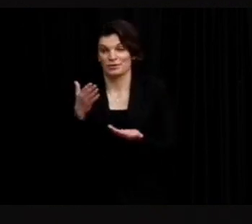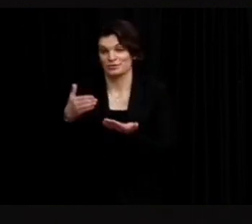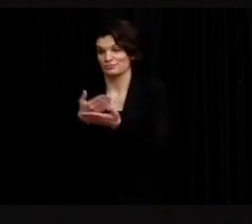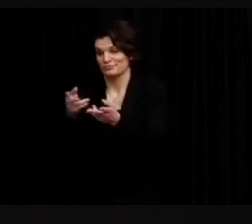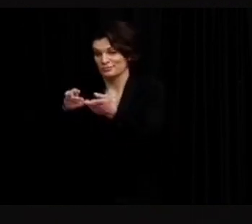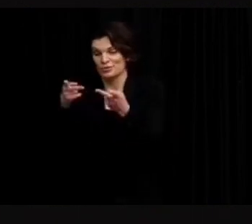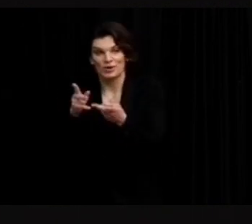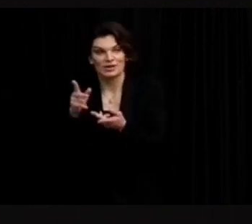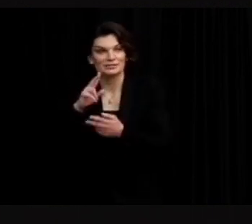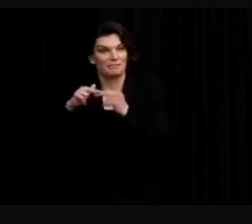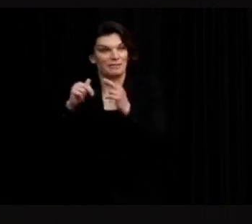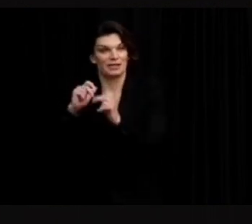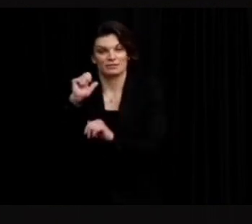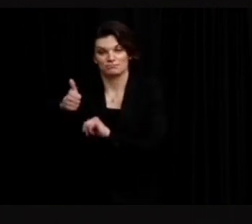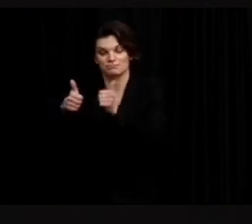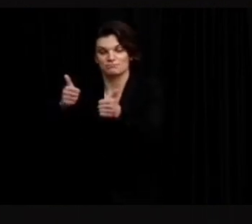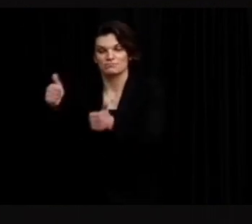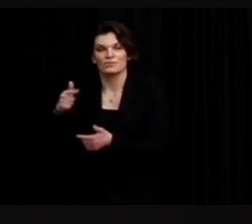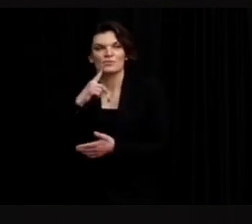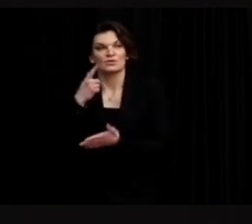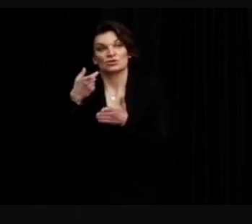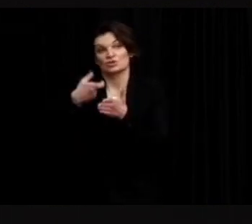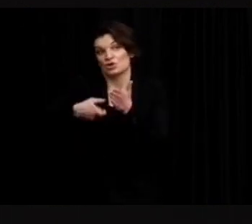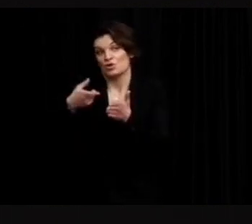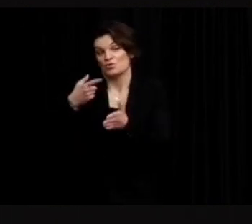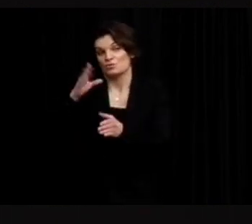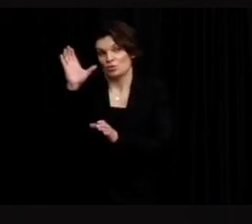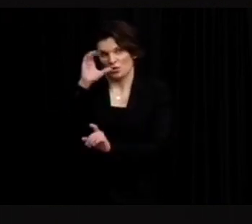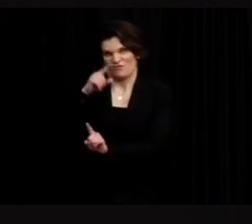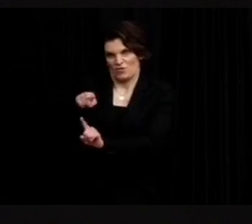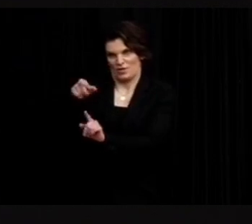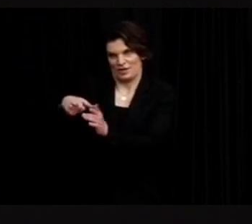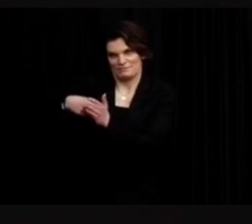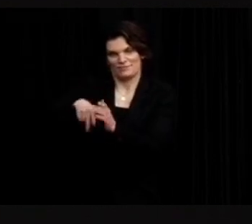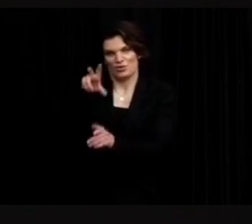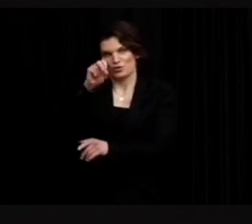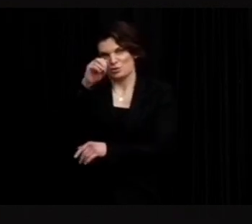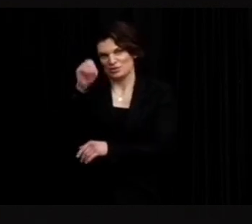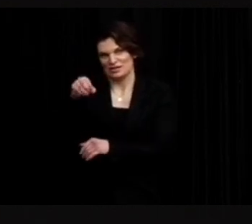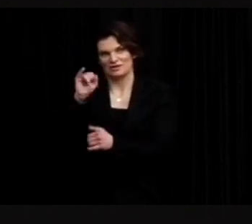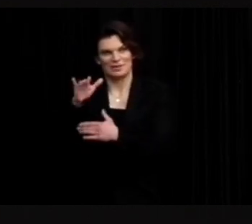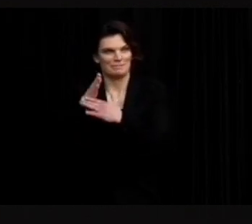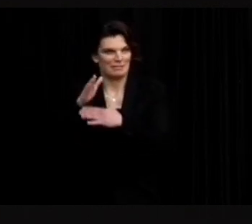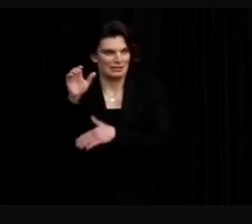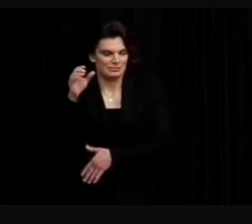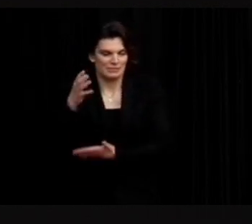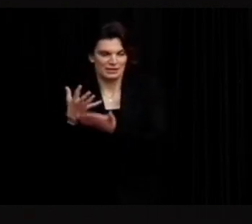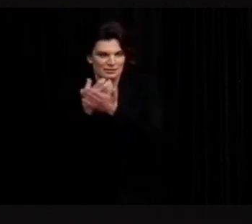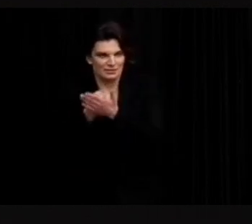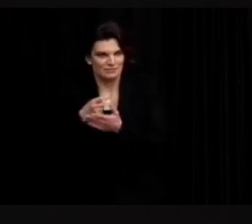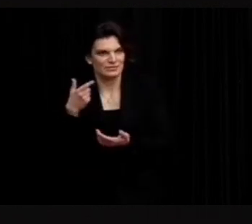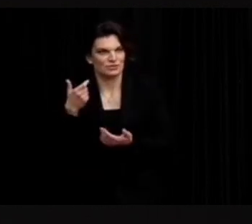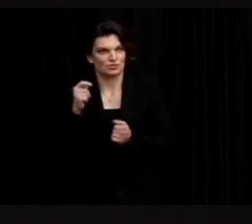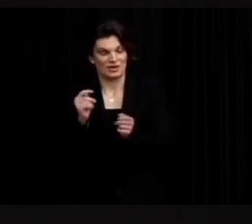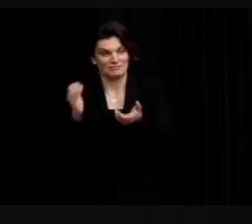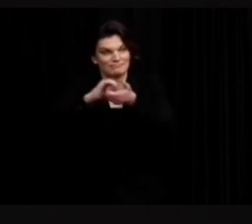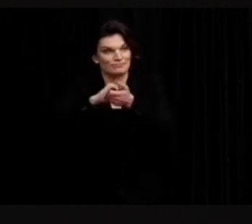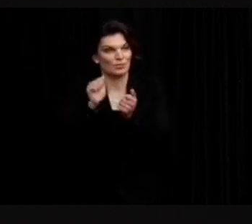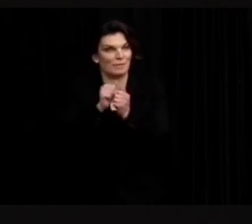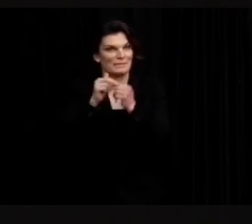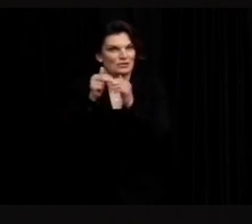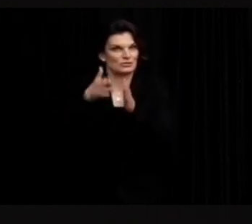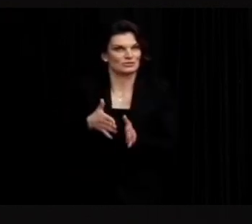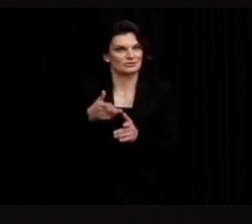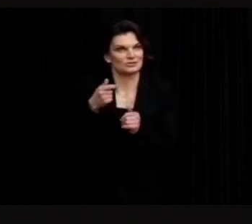charging 30% area median income and less is another huge option, right? Working with developers and increasing